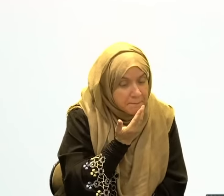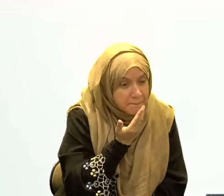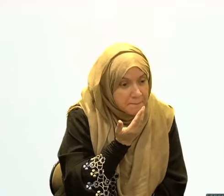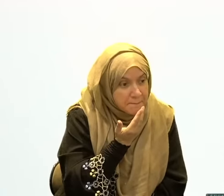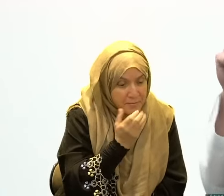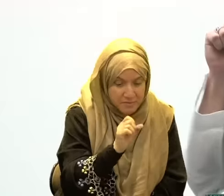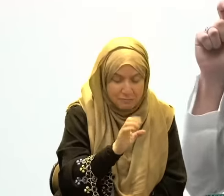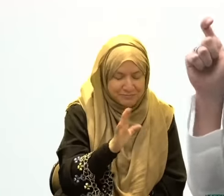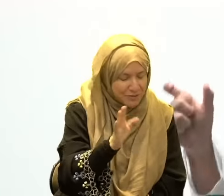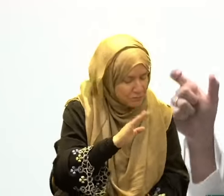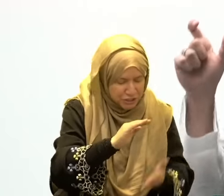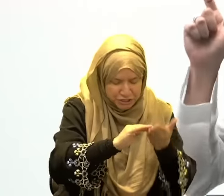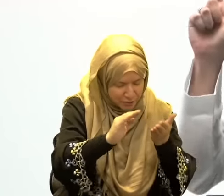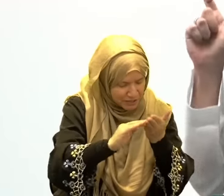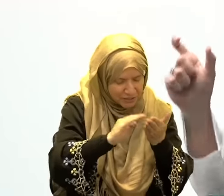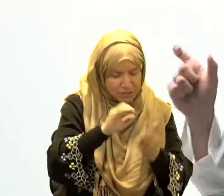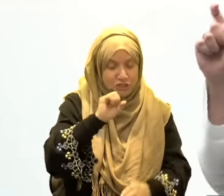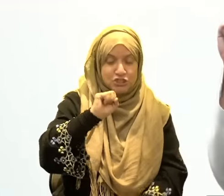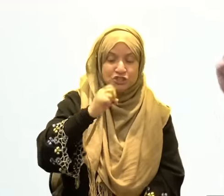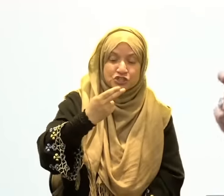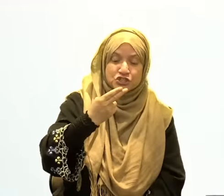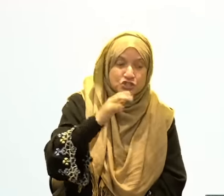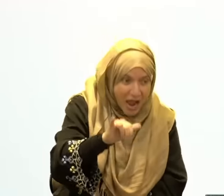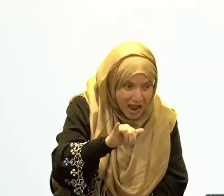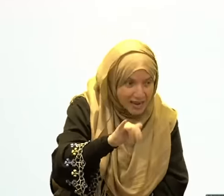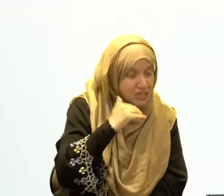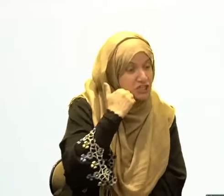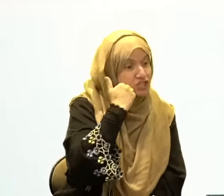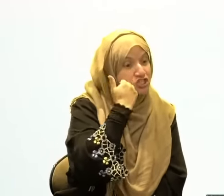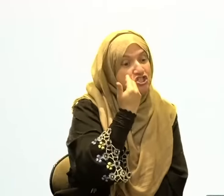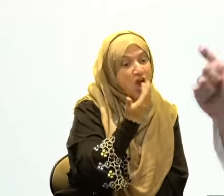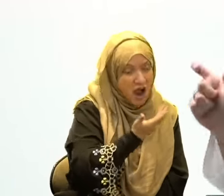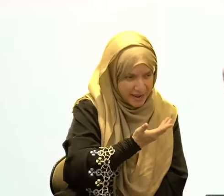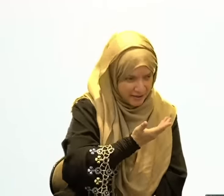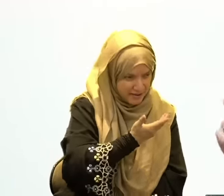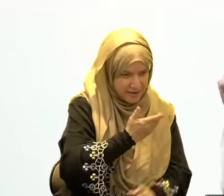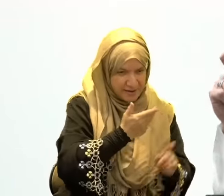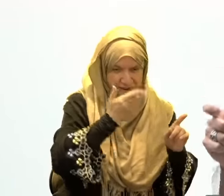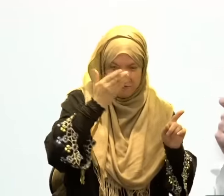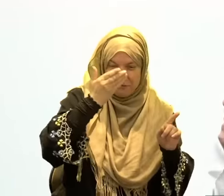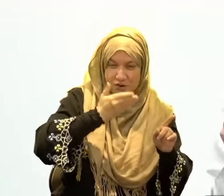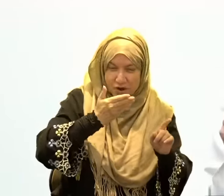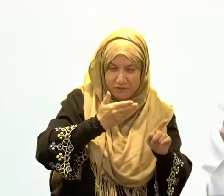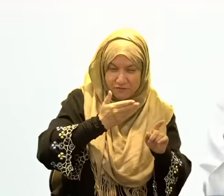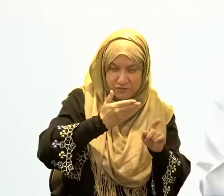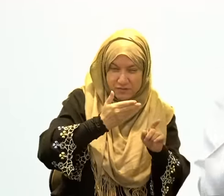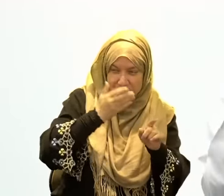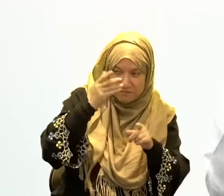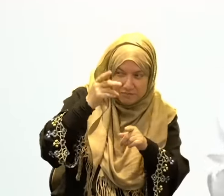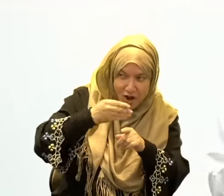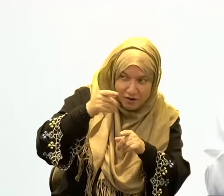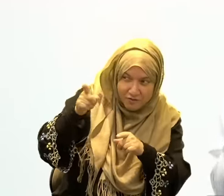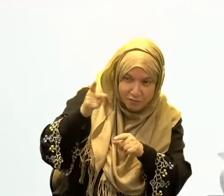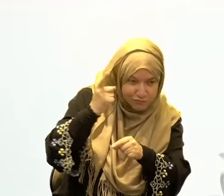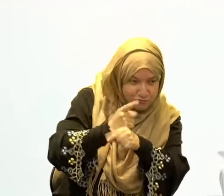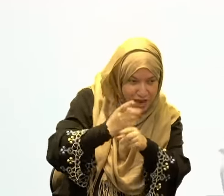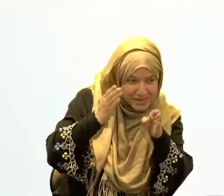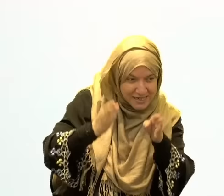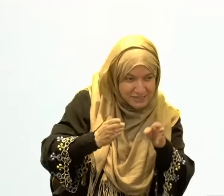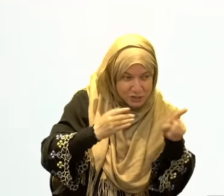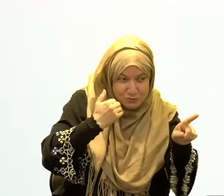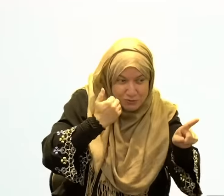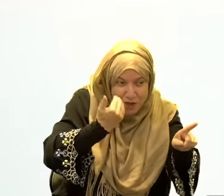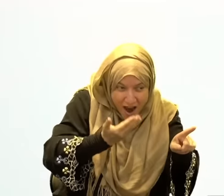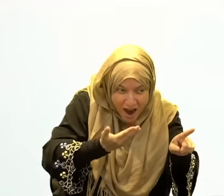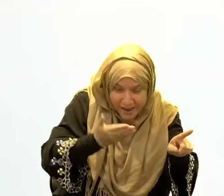to think about the way that you consider the sight of Allah subhanahu wa ta'ala upon you at all times, the temporary states that